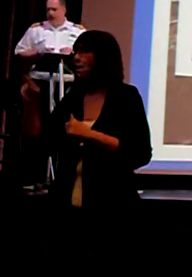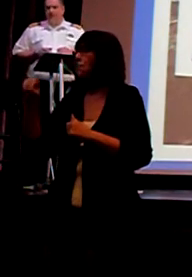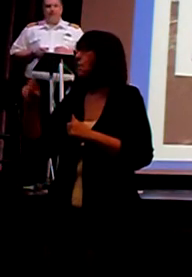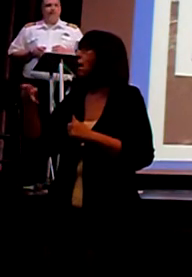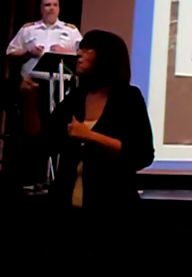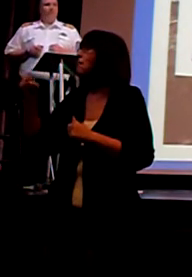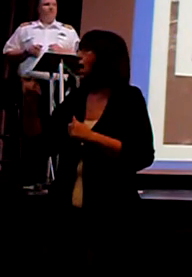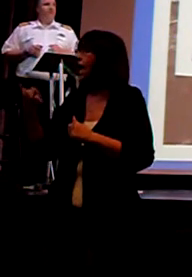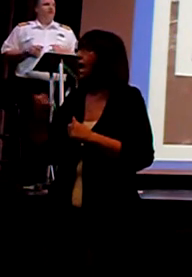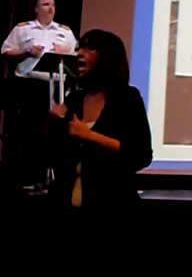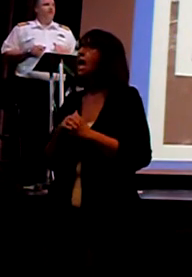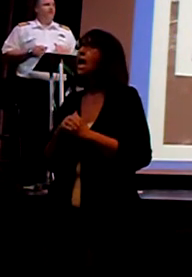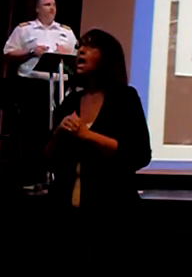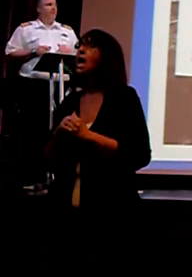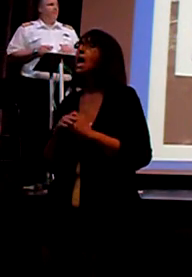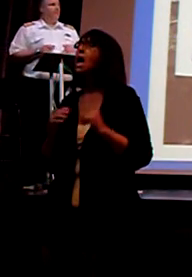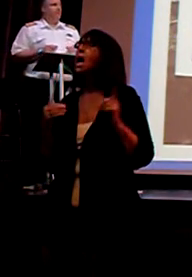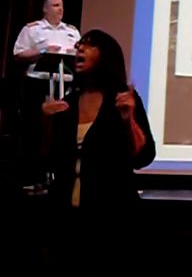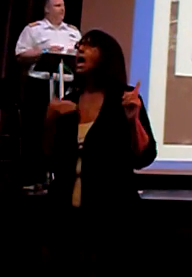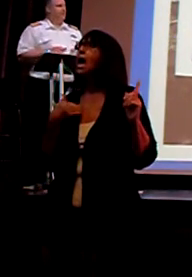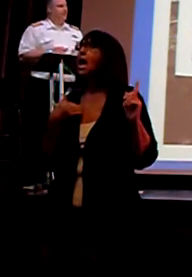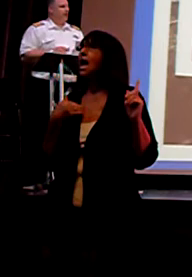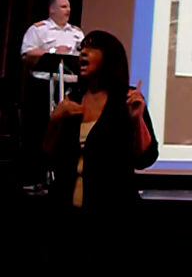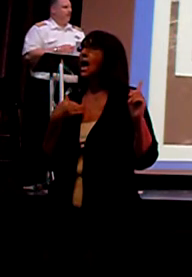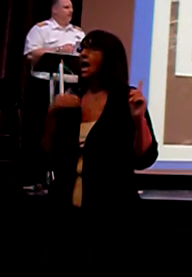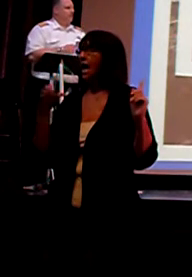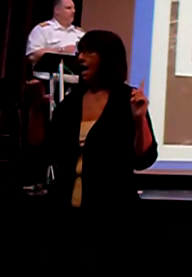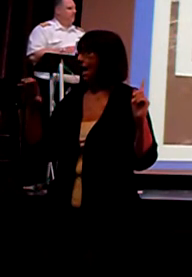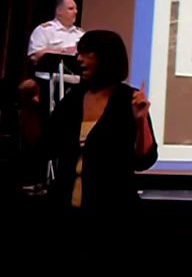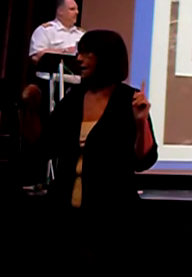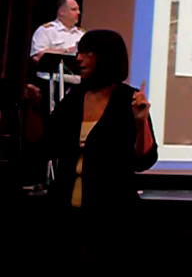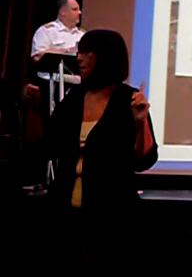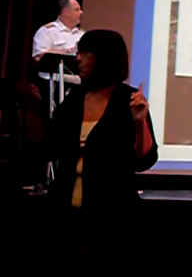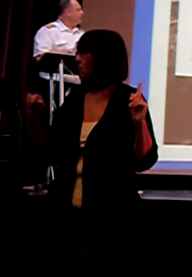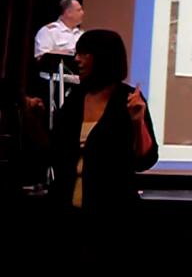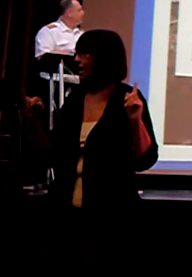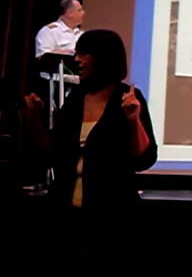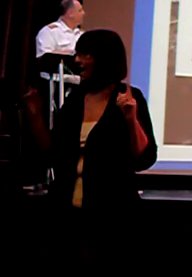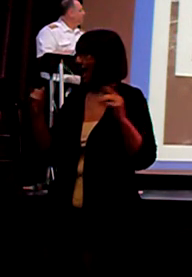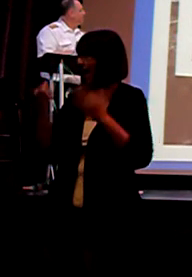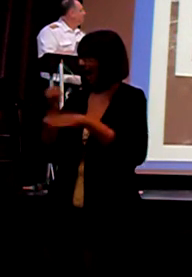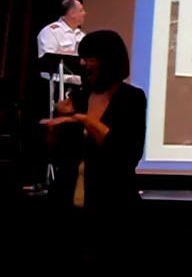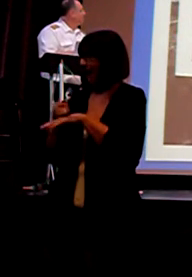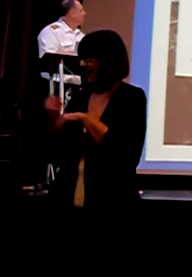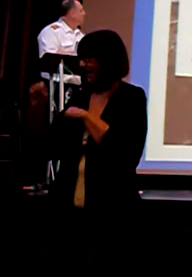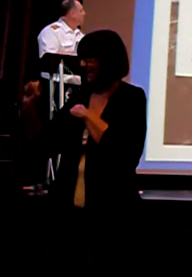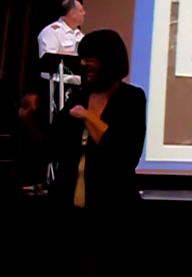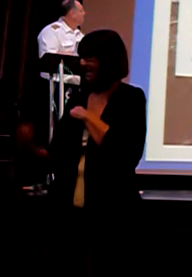And then, of course, we have Capri, which is an island just south